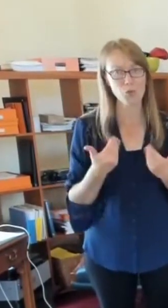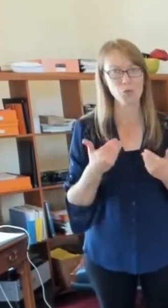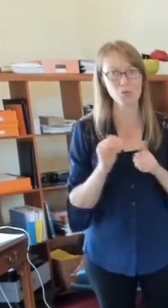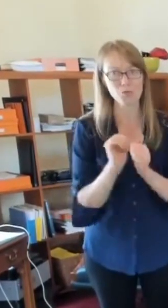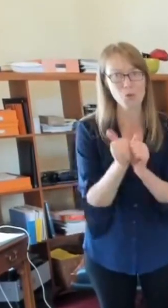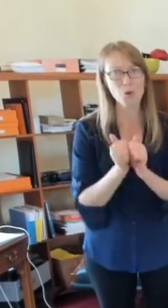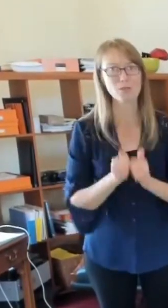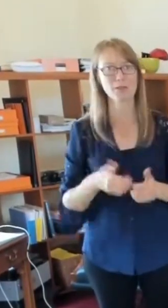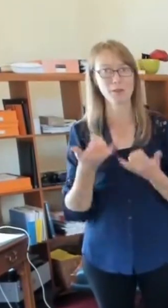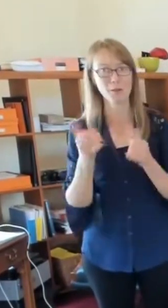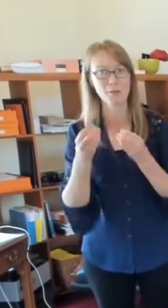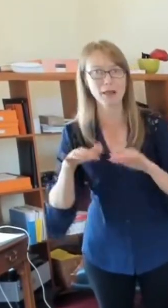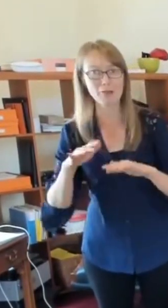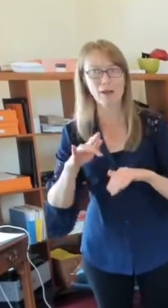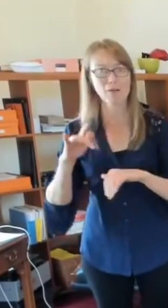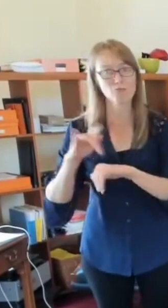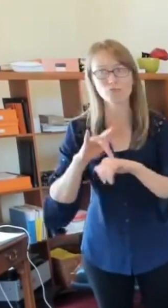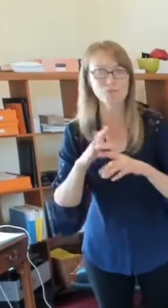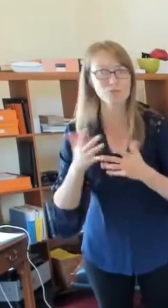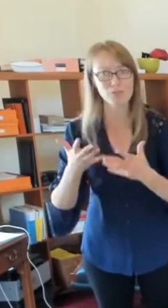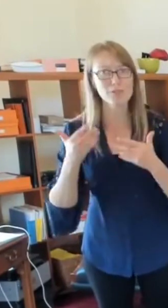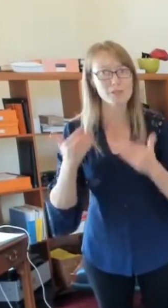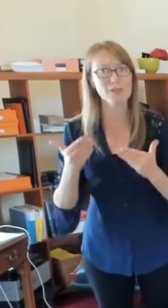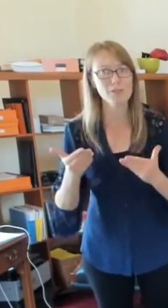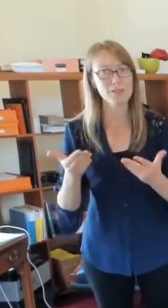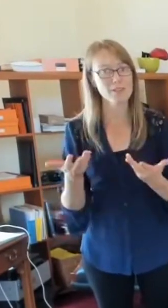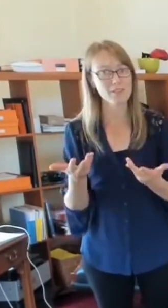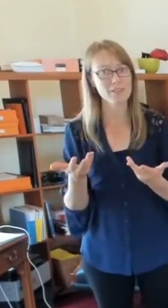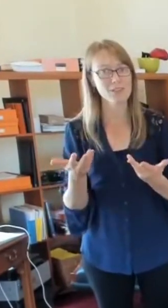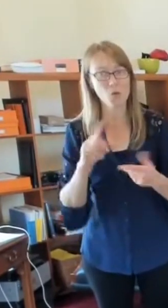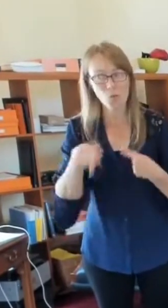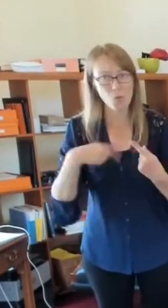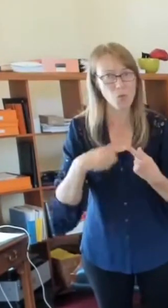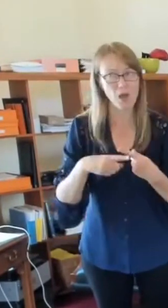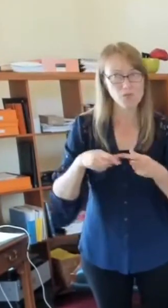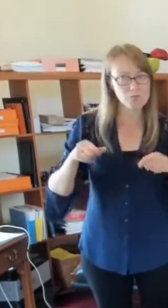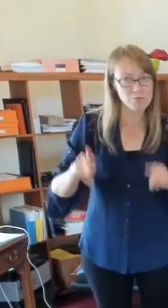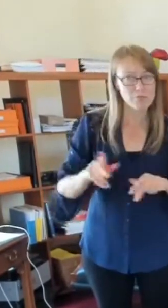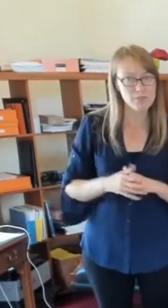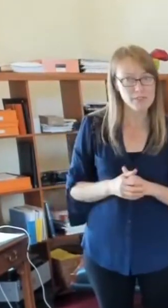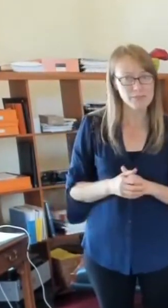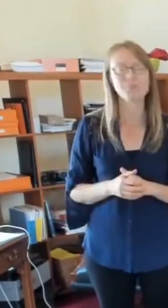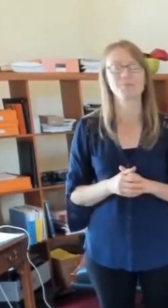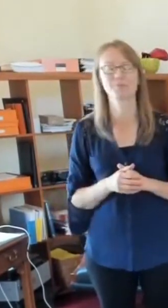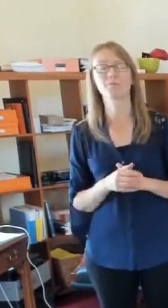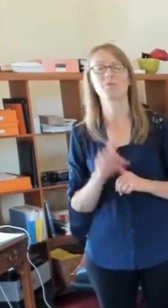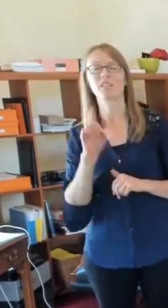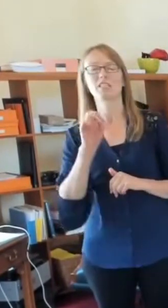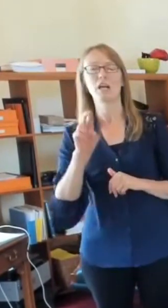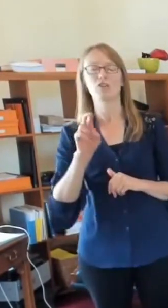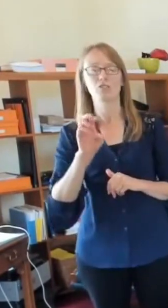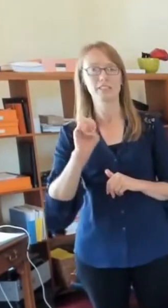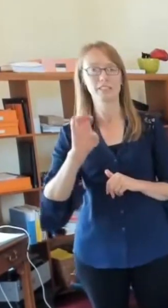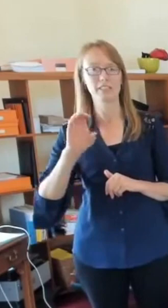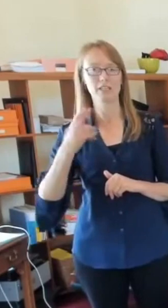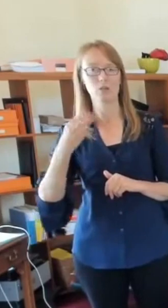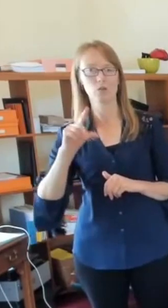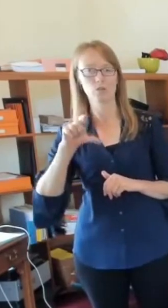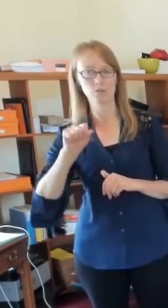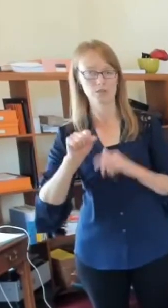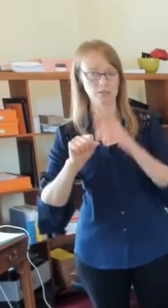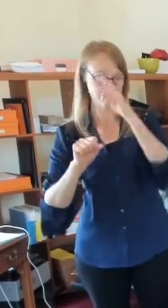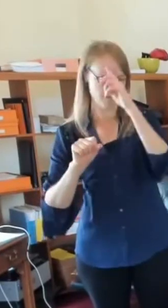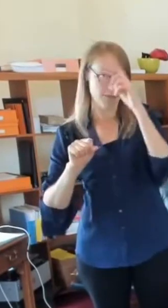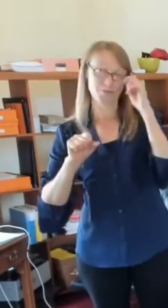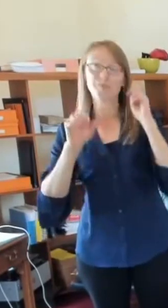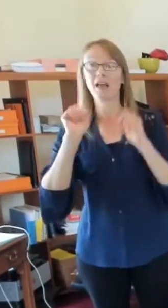playgrounds. So, that's a question that Dr. Eccles can revisit, but just like